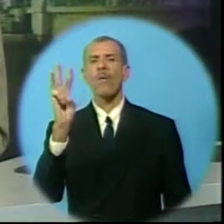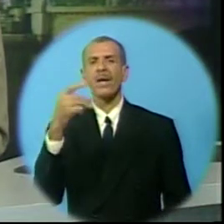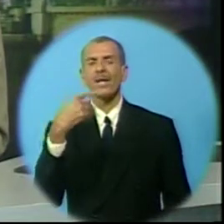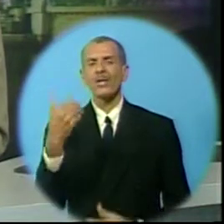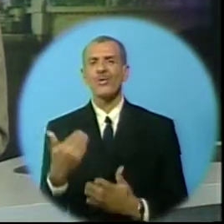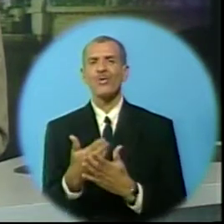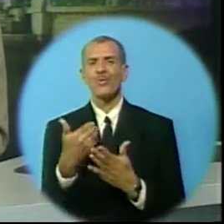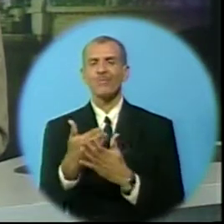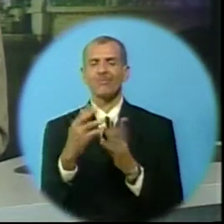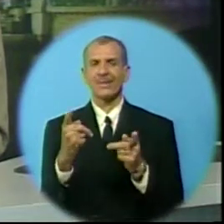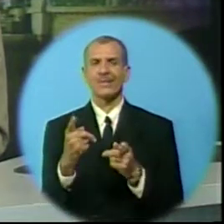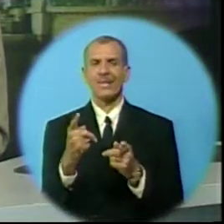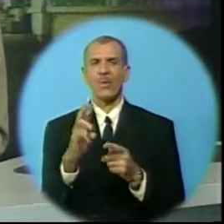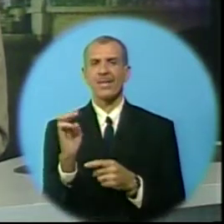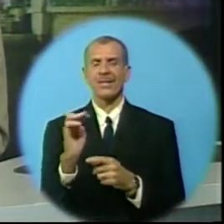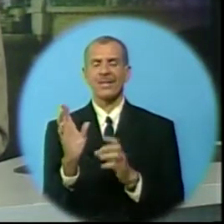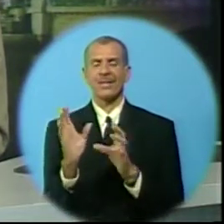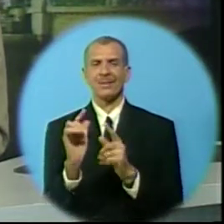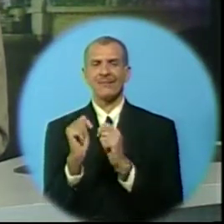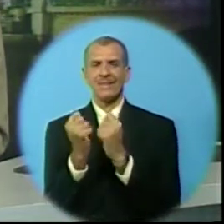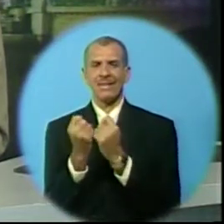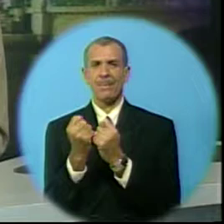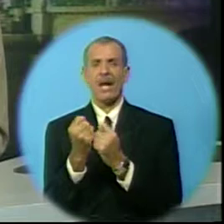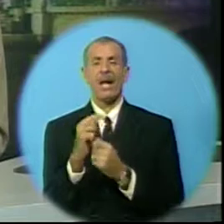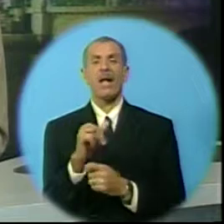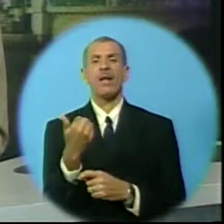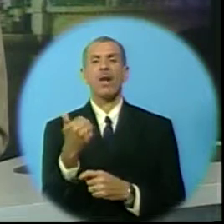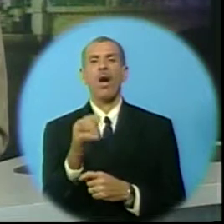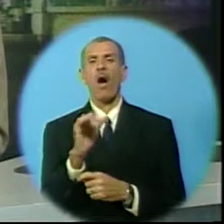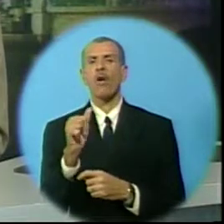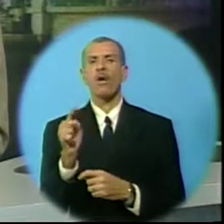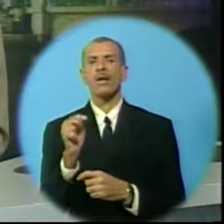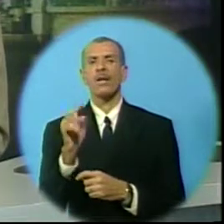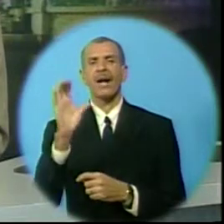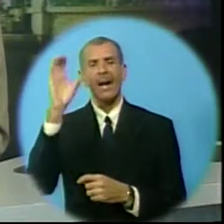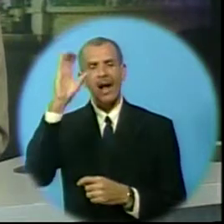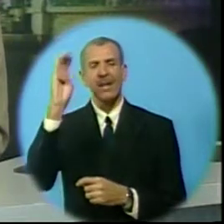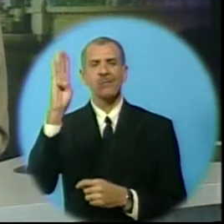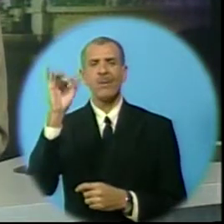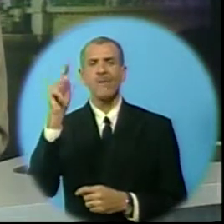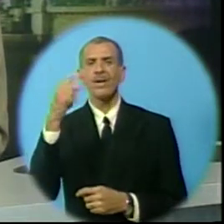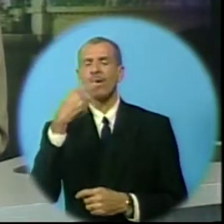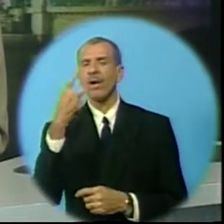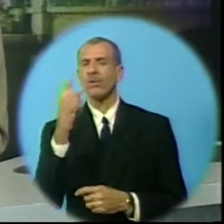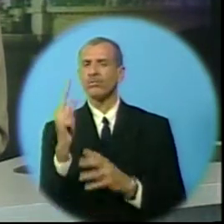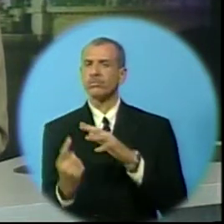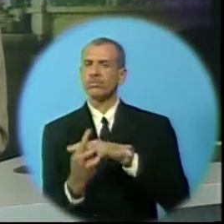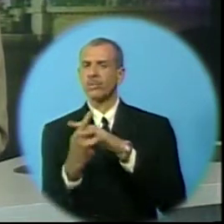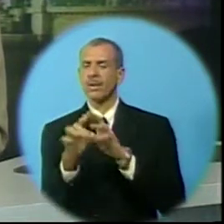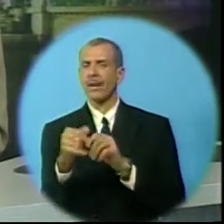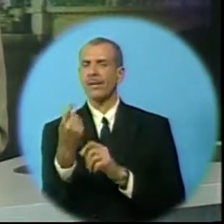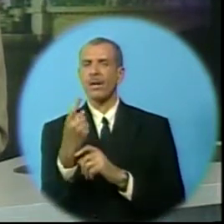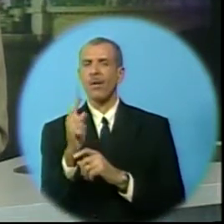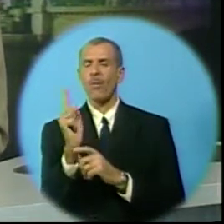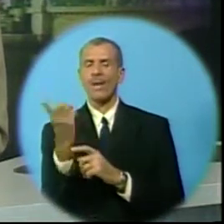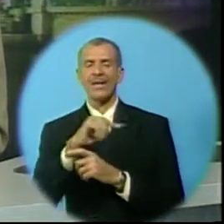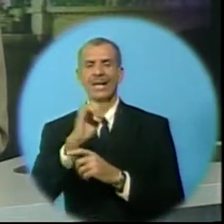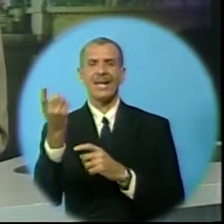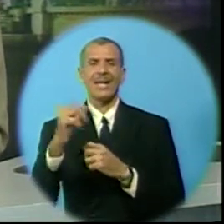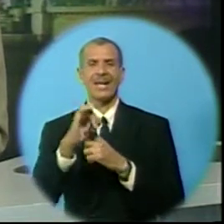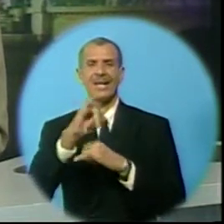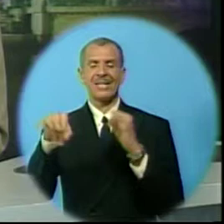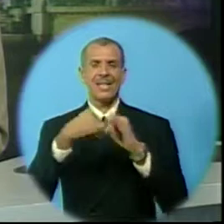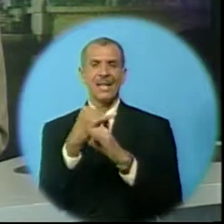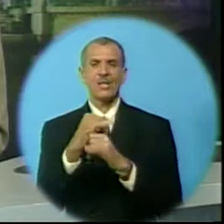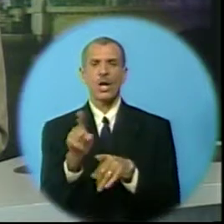newcomer to the West Indies setup, while teammate and all-rounder Carlos Brathwaite, who has made appearances only in one-day internationals,